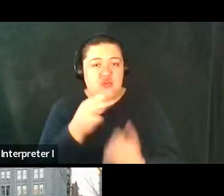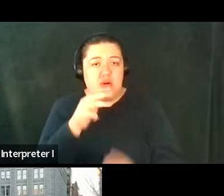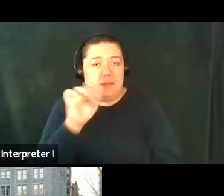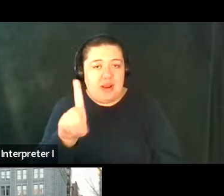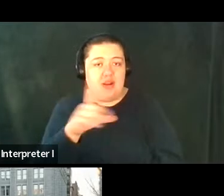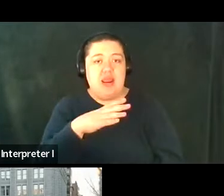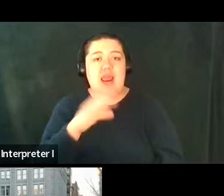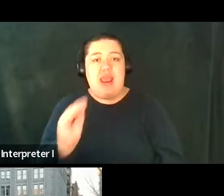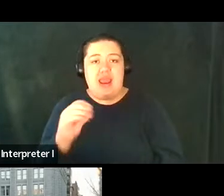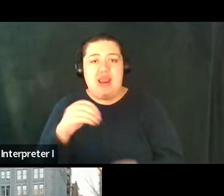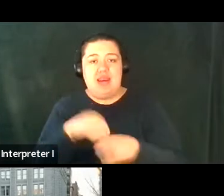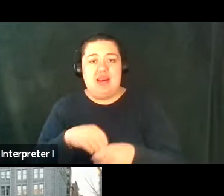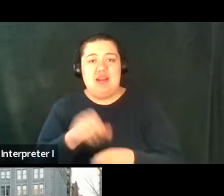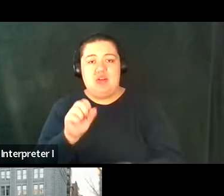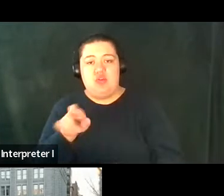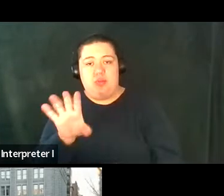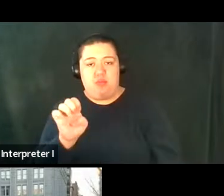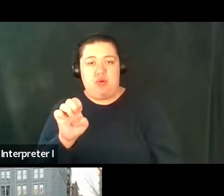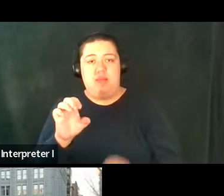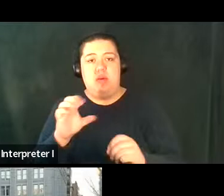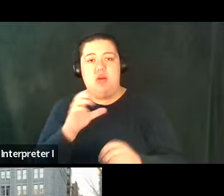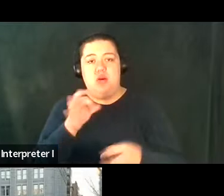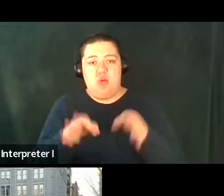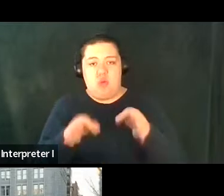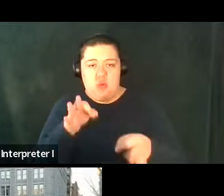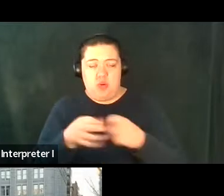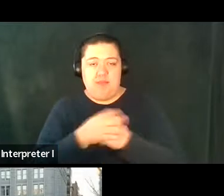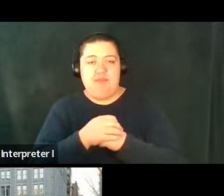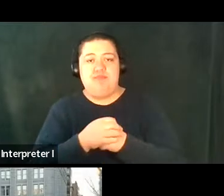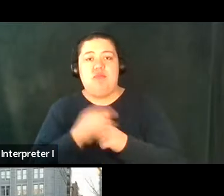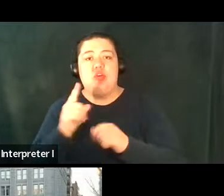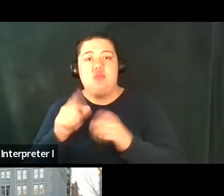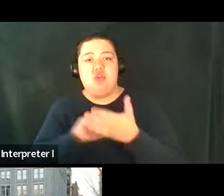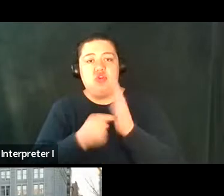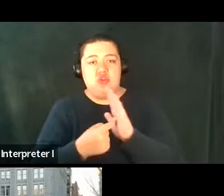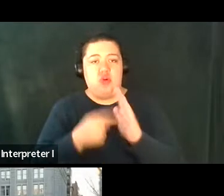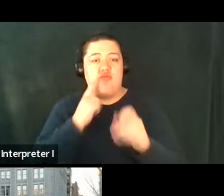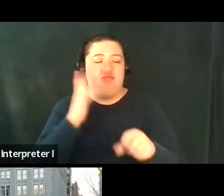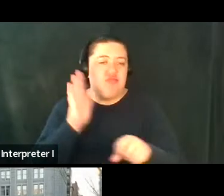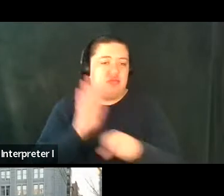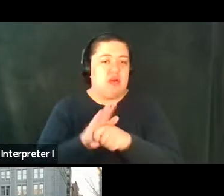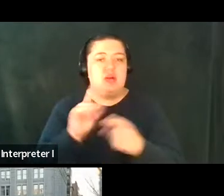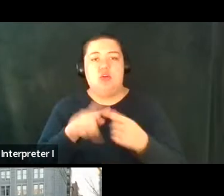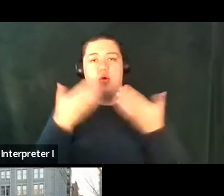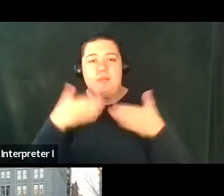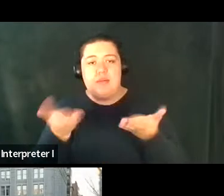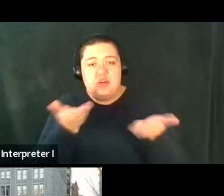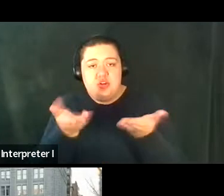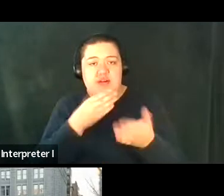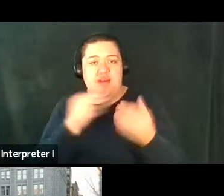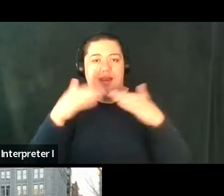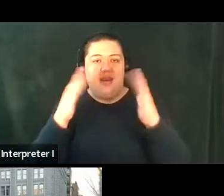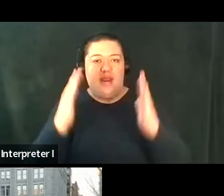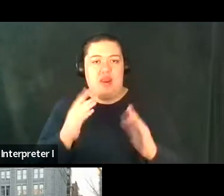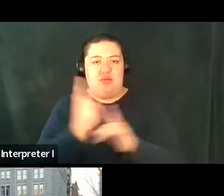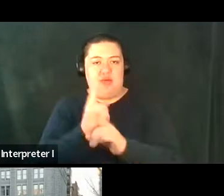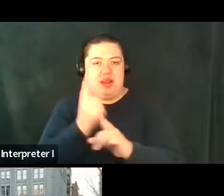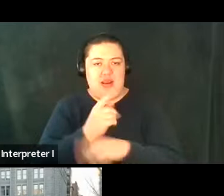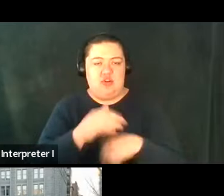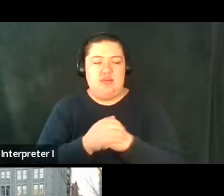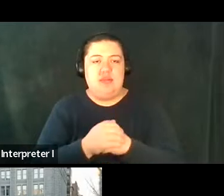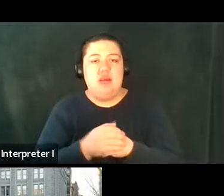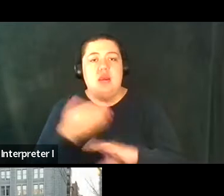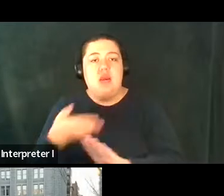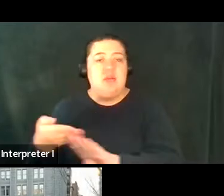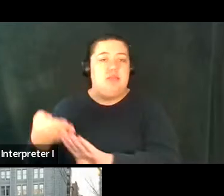the Supreme Court. Ms. Pear's work history shows a demonstrated commitment to public service and housing regulation. Prior to